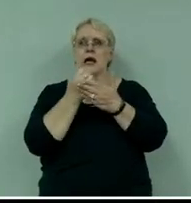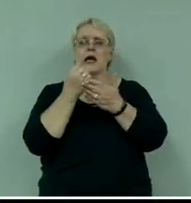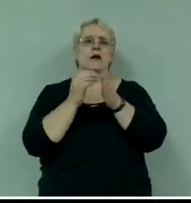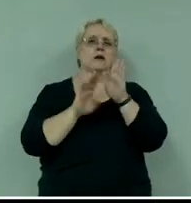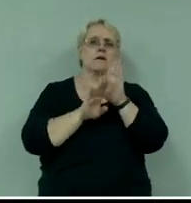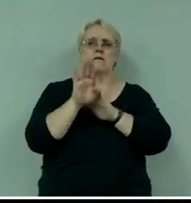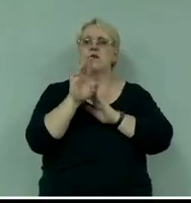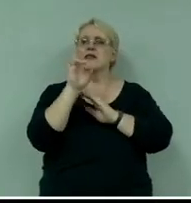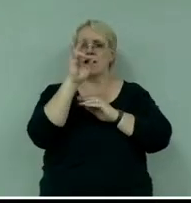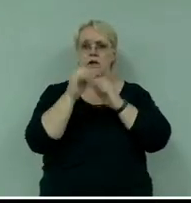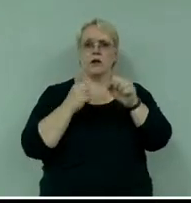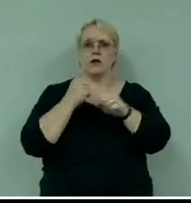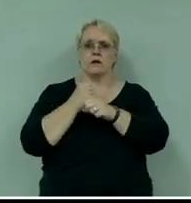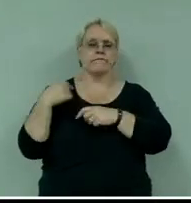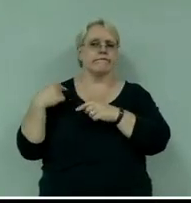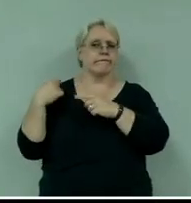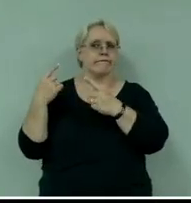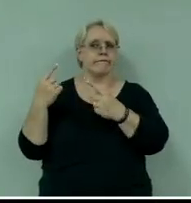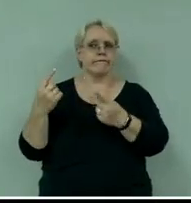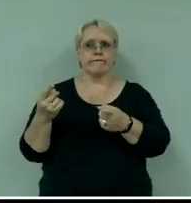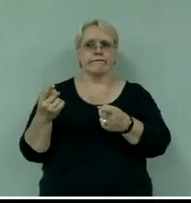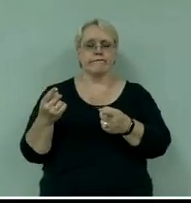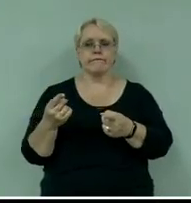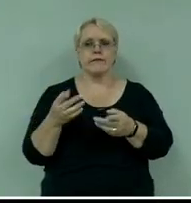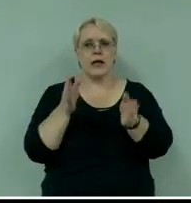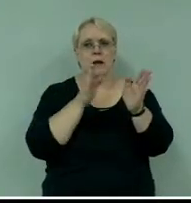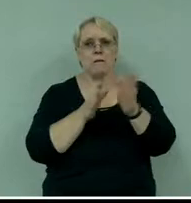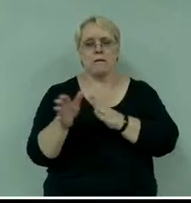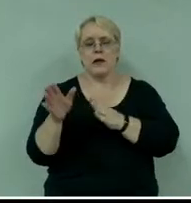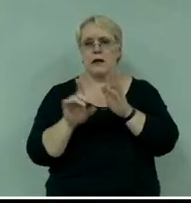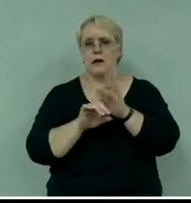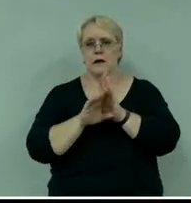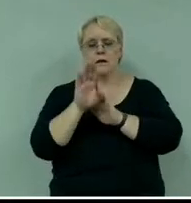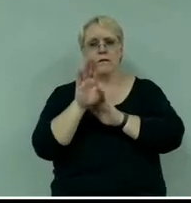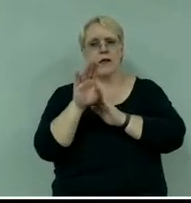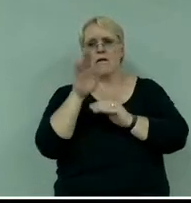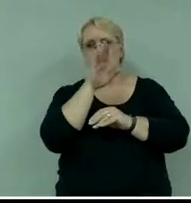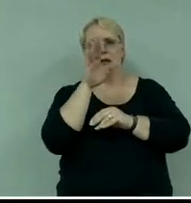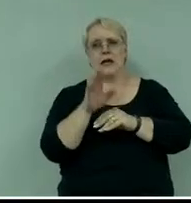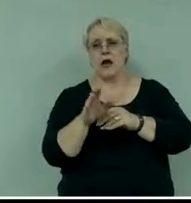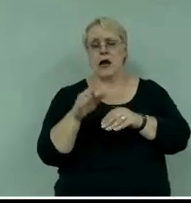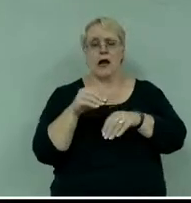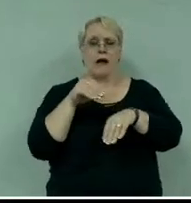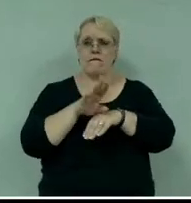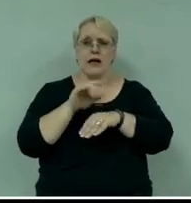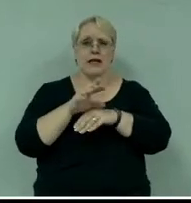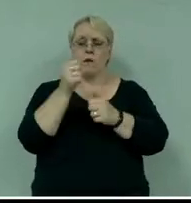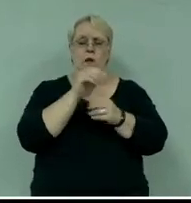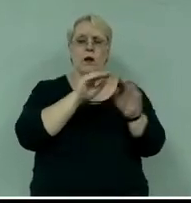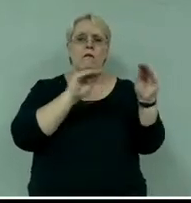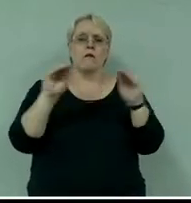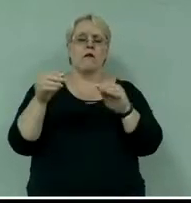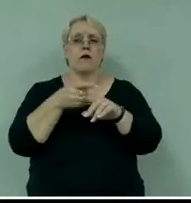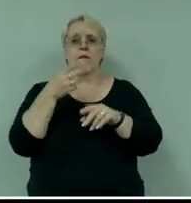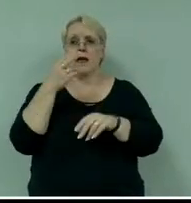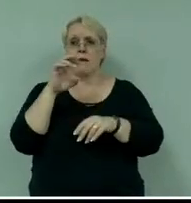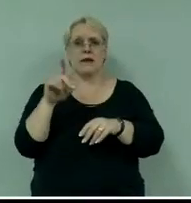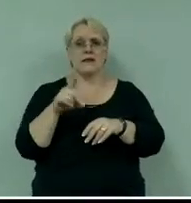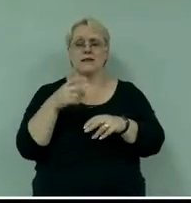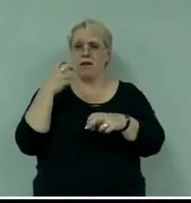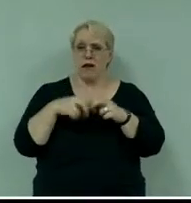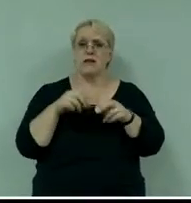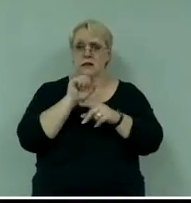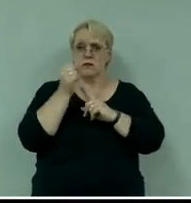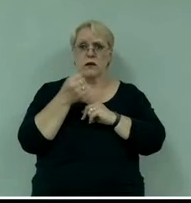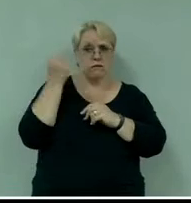development for 7 years, and then planning and development now. I would never advise Right. anyone to move out of Hammond. This is a tough situation. I Yeah.